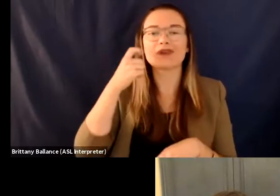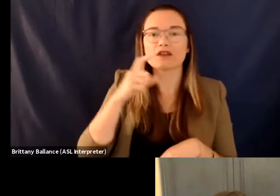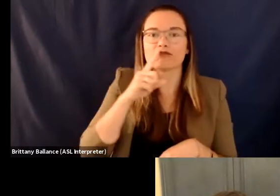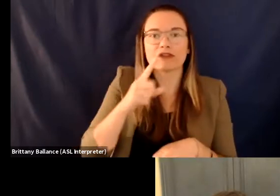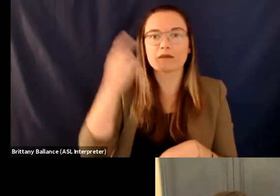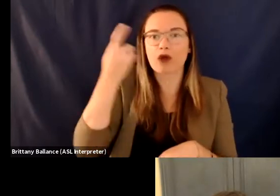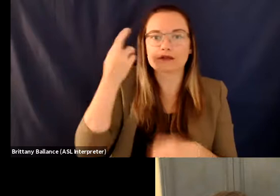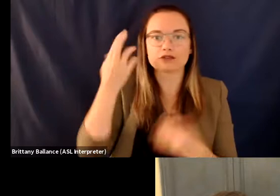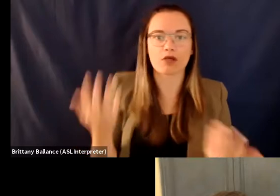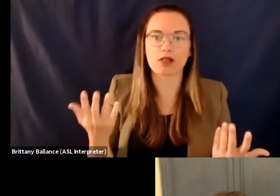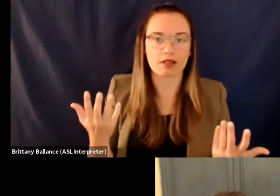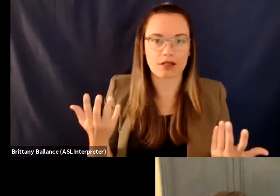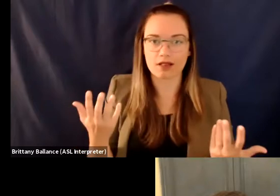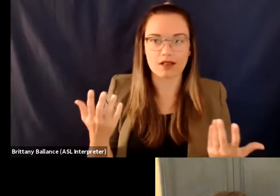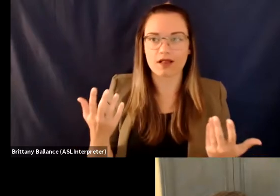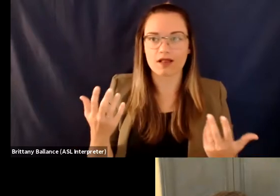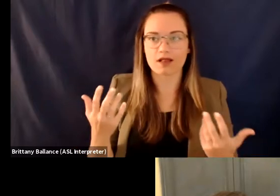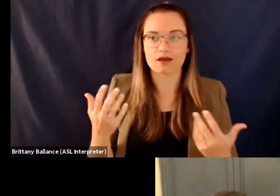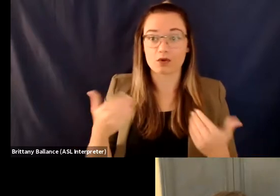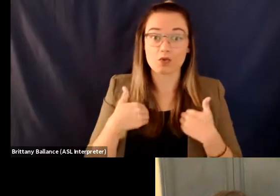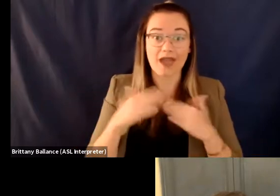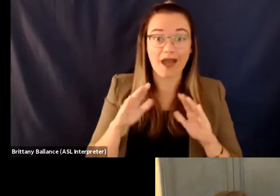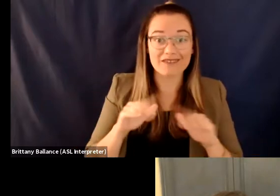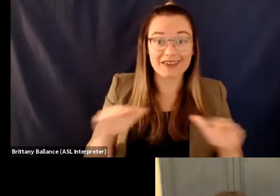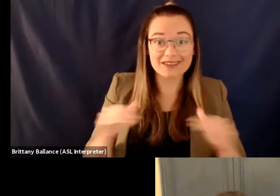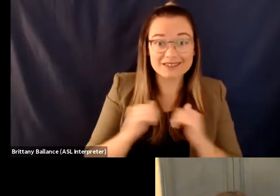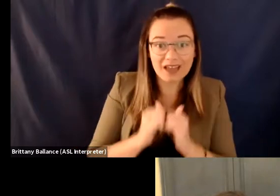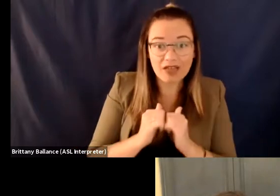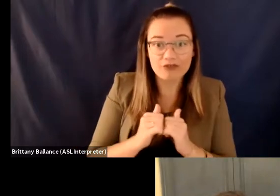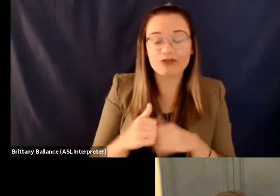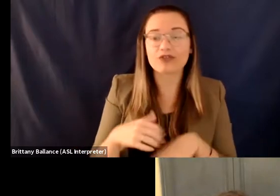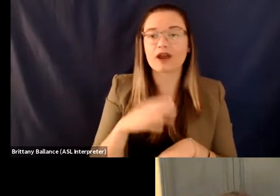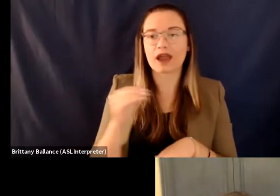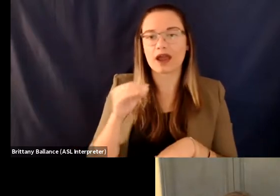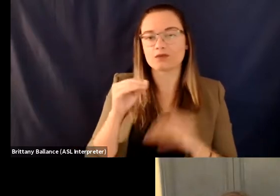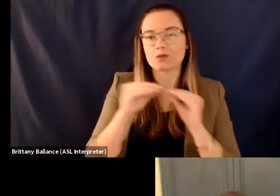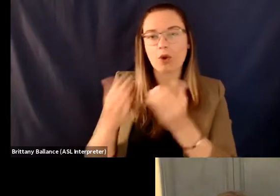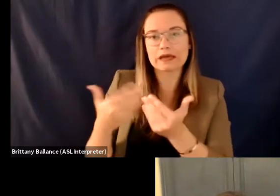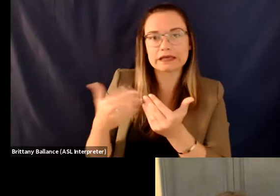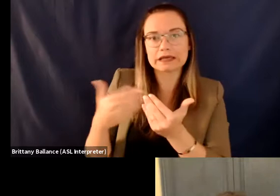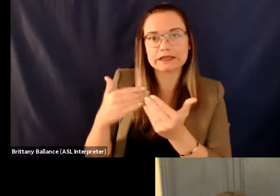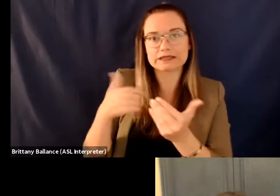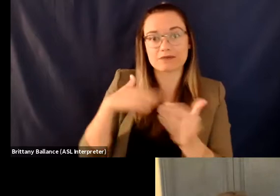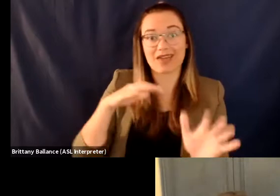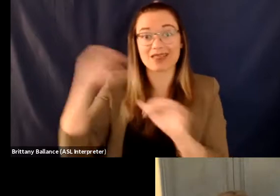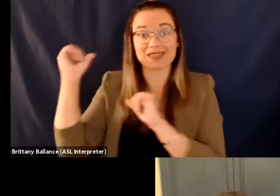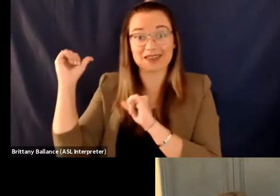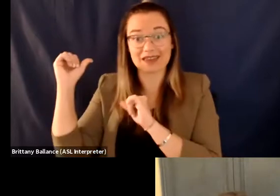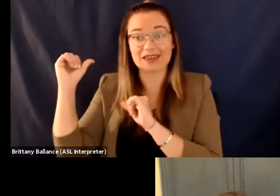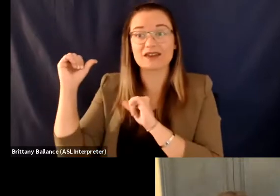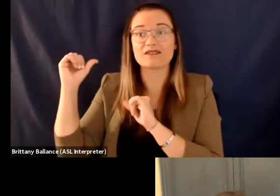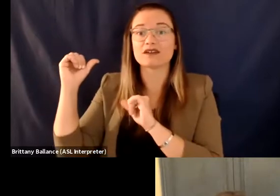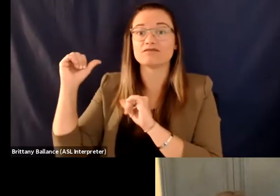that we also have kids, and it was easier for me to leave and go into the field,